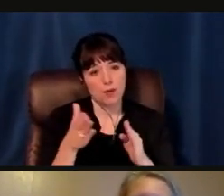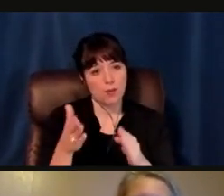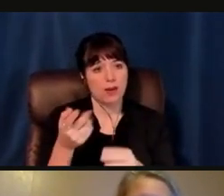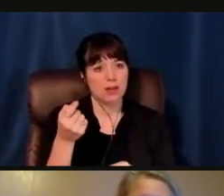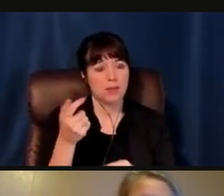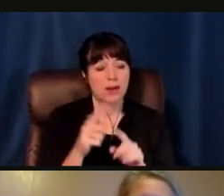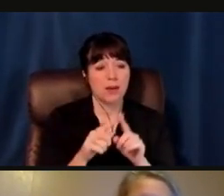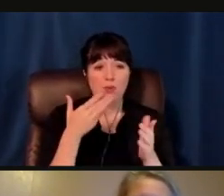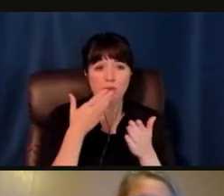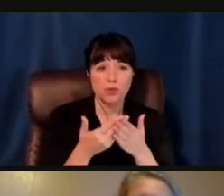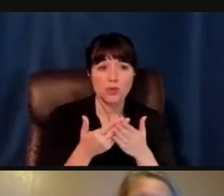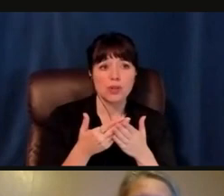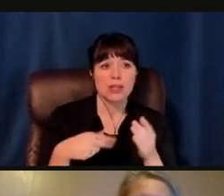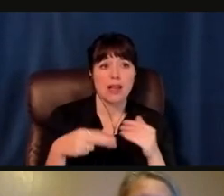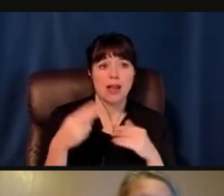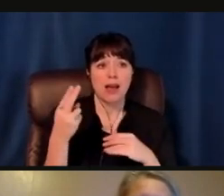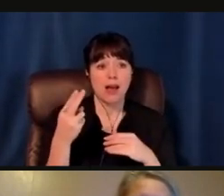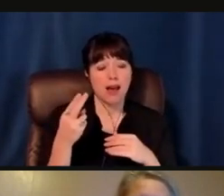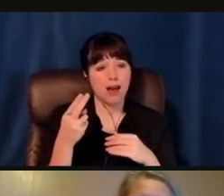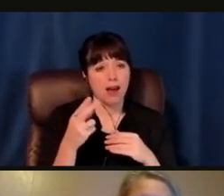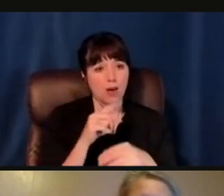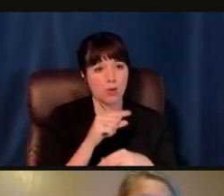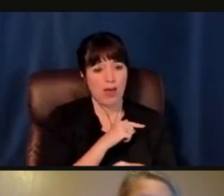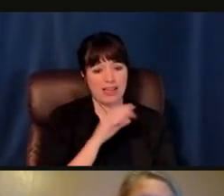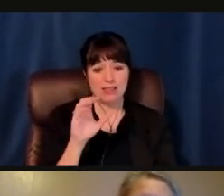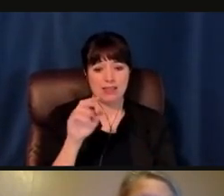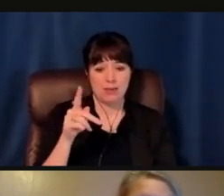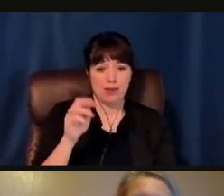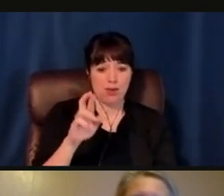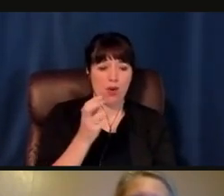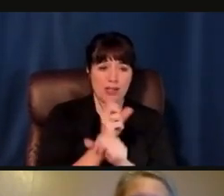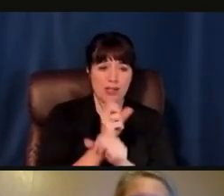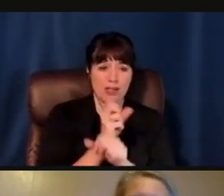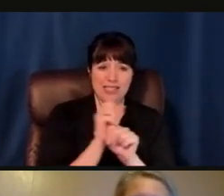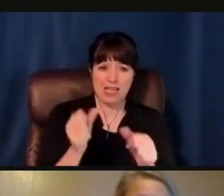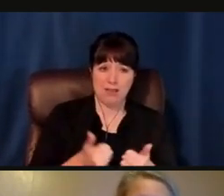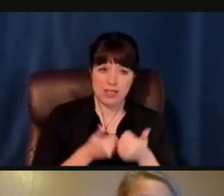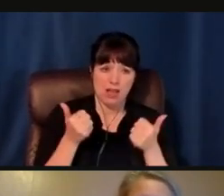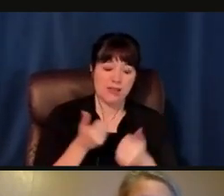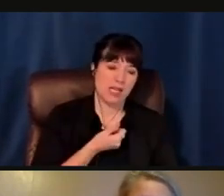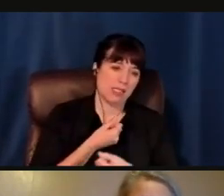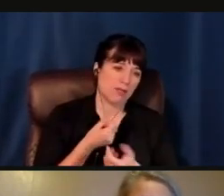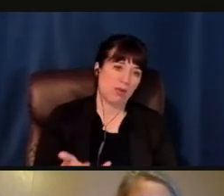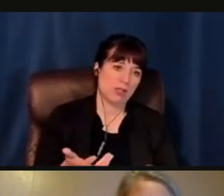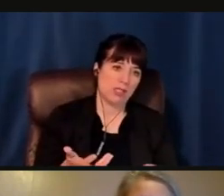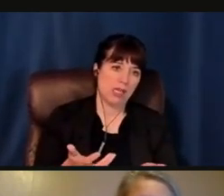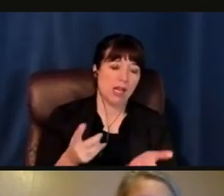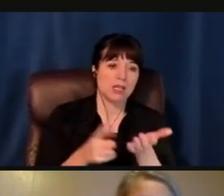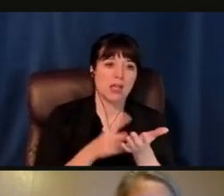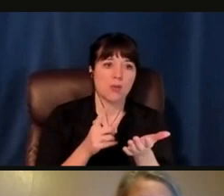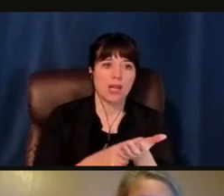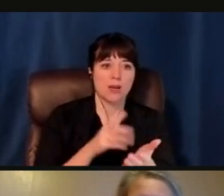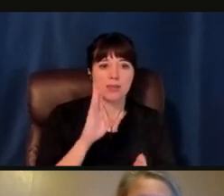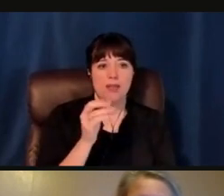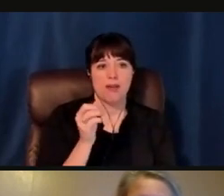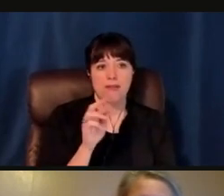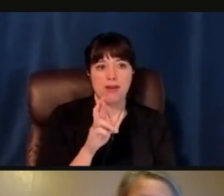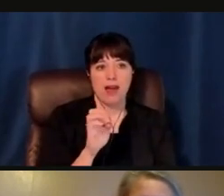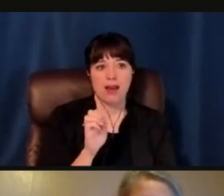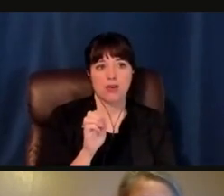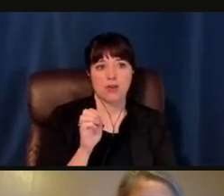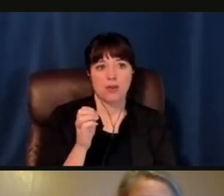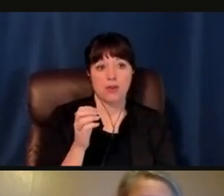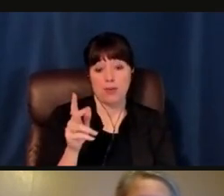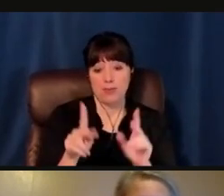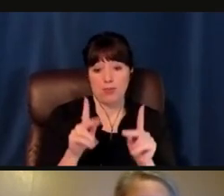good, high quality CPR saves lives, and it's exhausting. And my understanding is that sometimes the fire apparatus are who can get